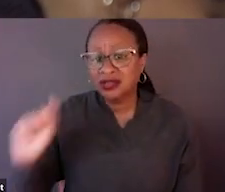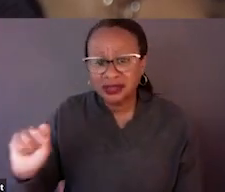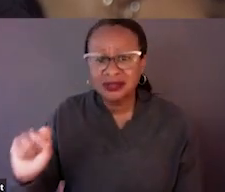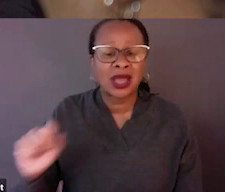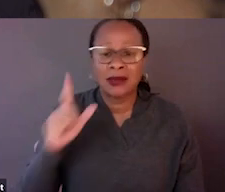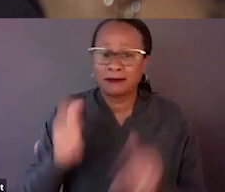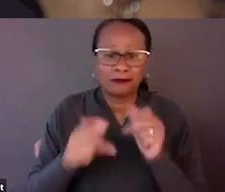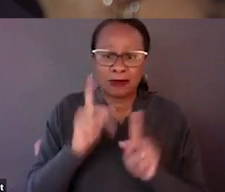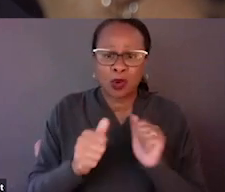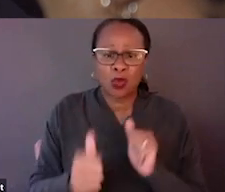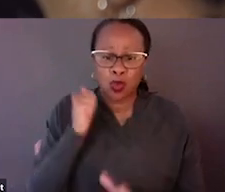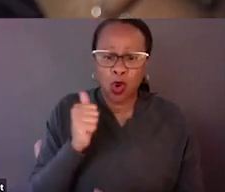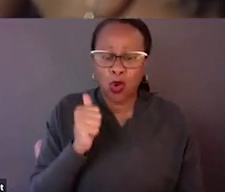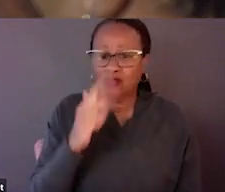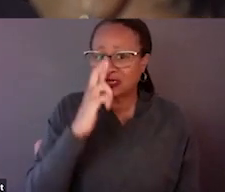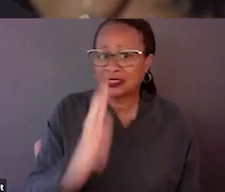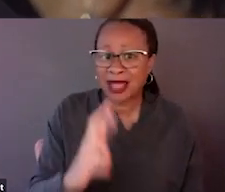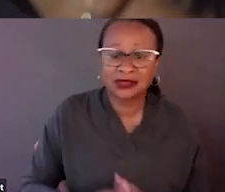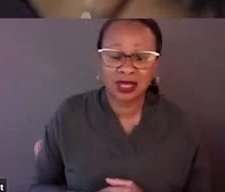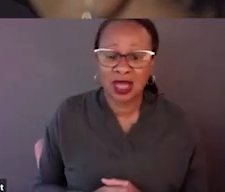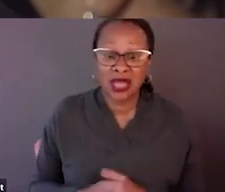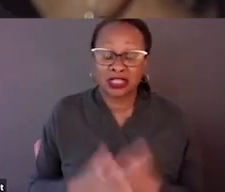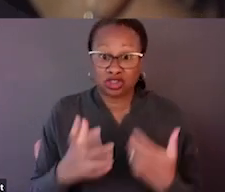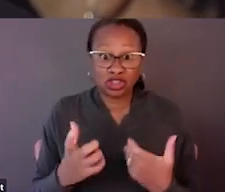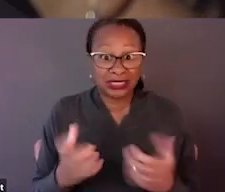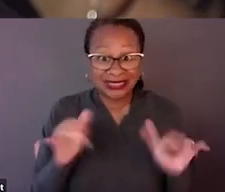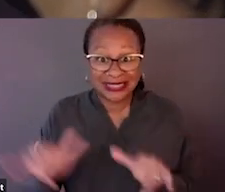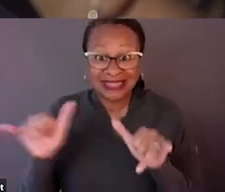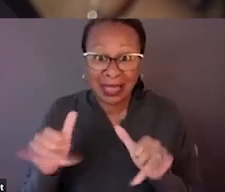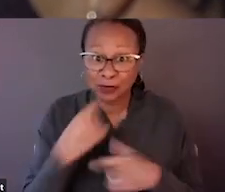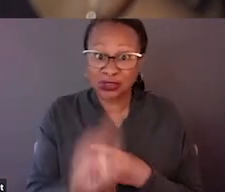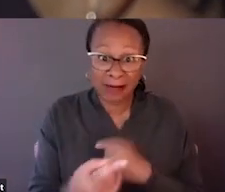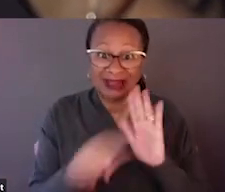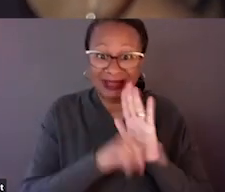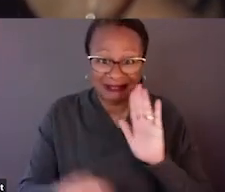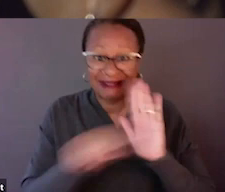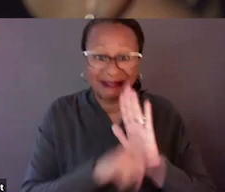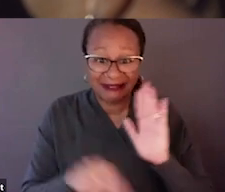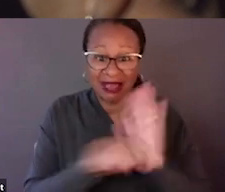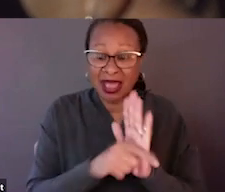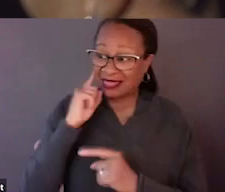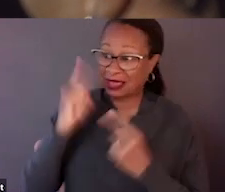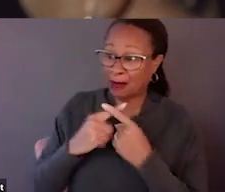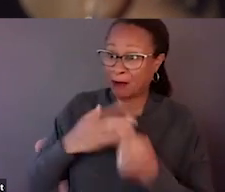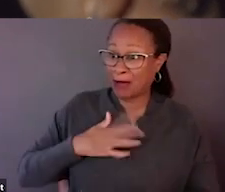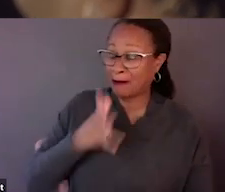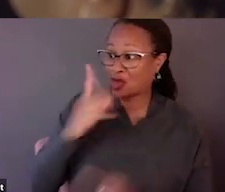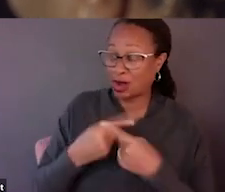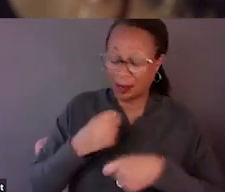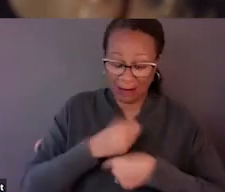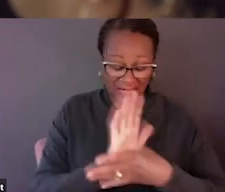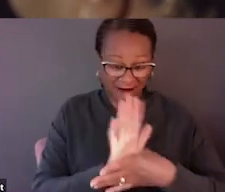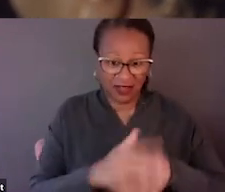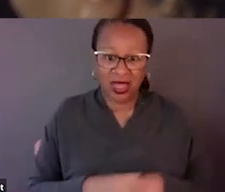goes, hold your nose is too big. She internalized all this stuff. And I think about my mother when I was making this film,